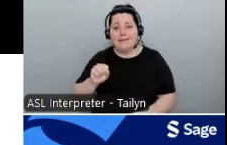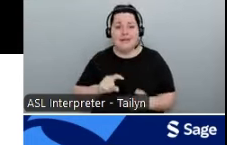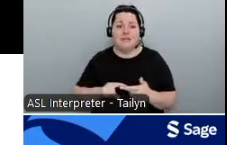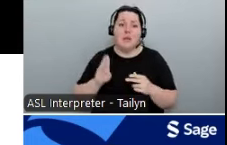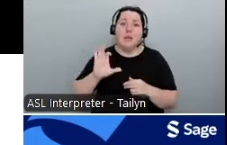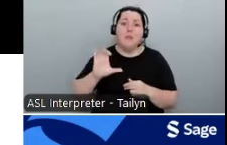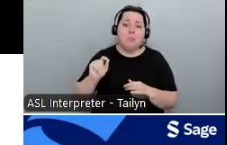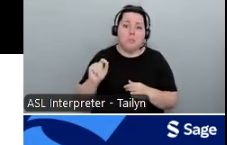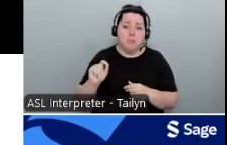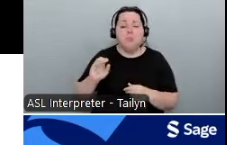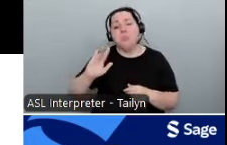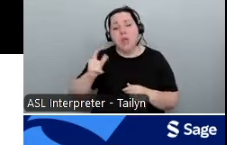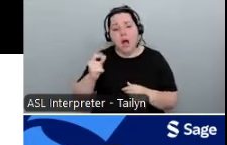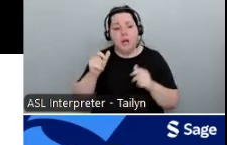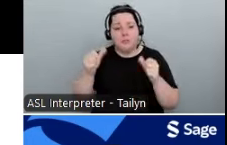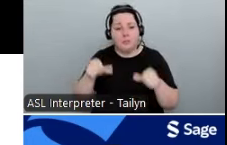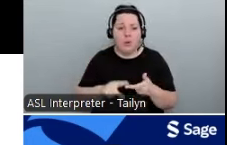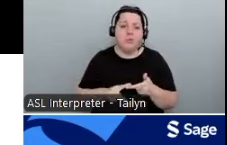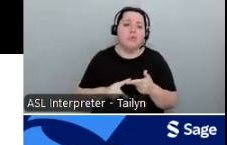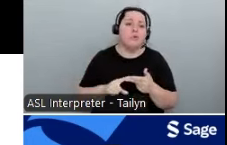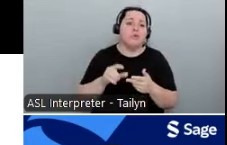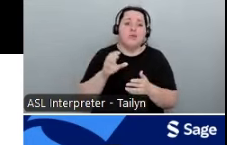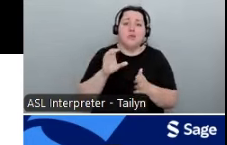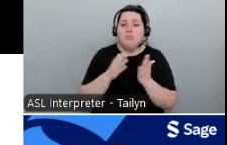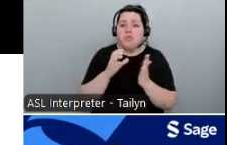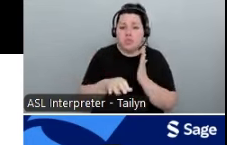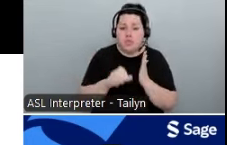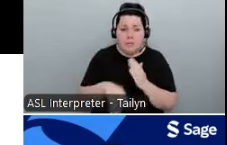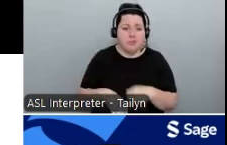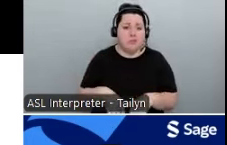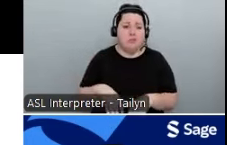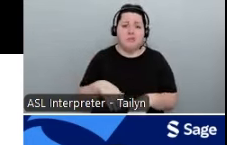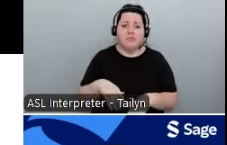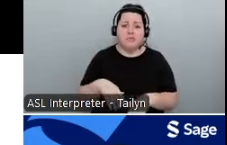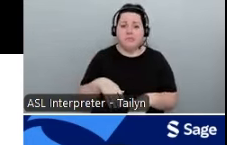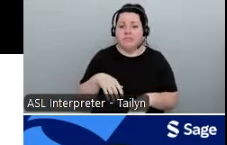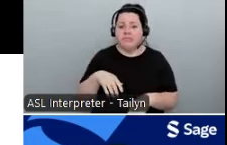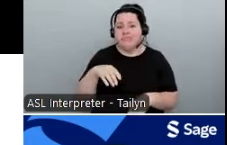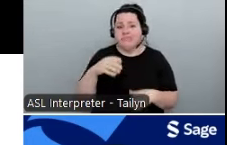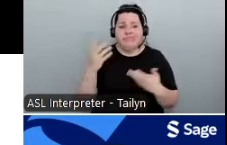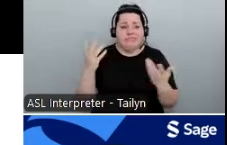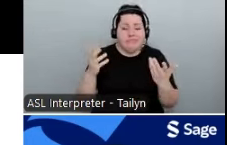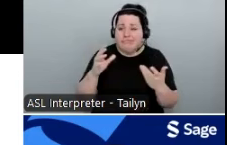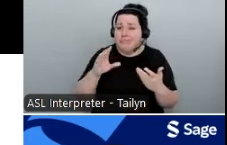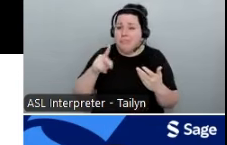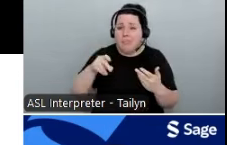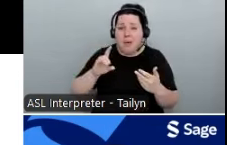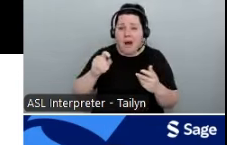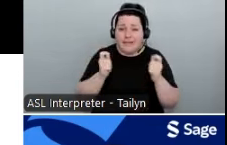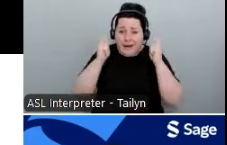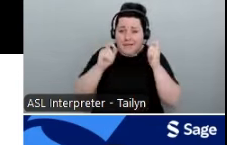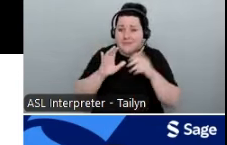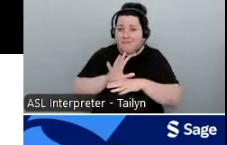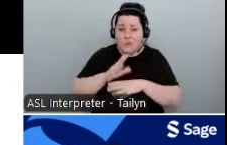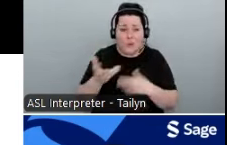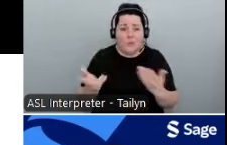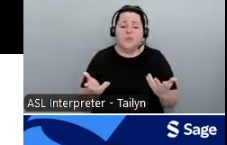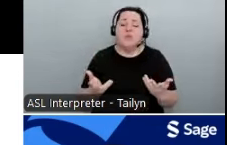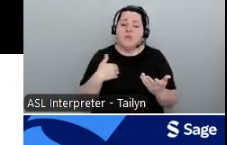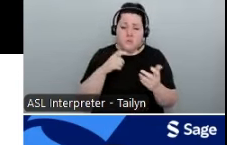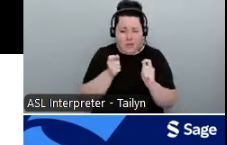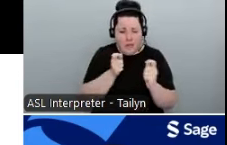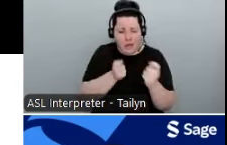chapters, newsletters, social media content, and even podcasts or videos. Think about how you can tailor your research to different audiences